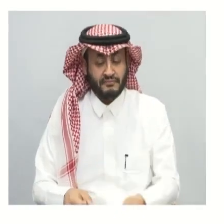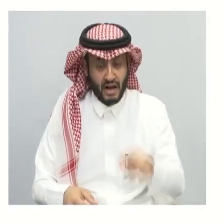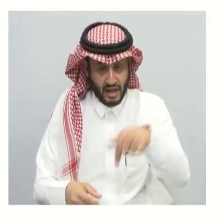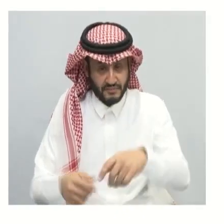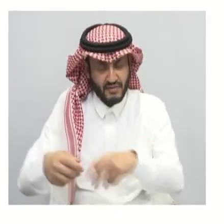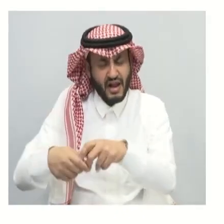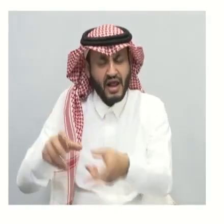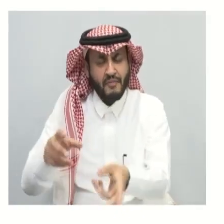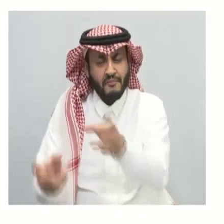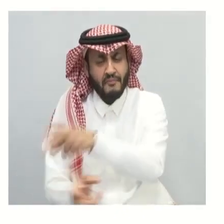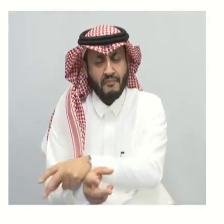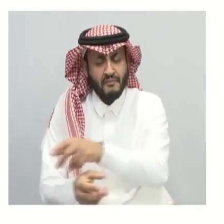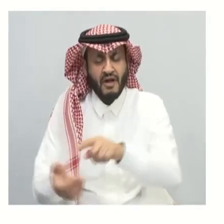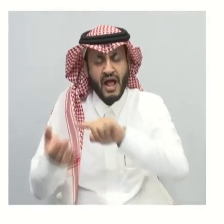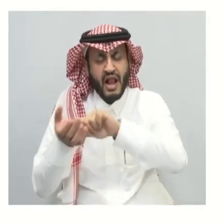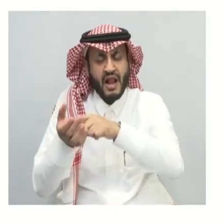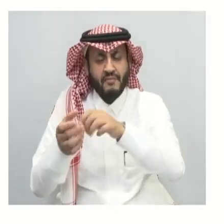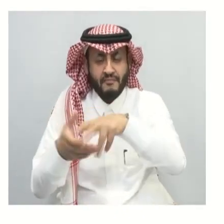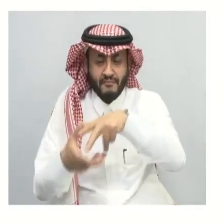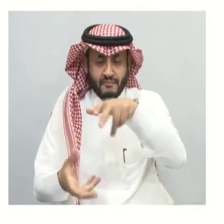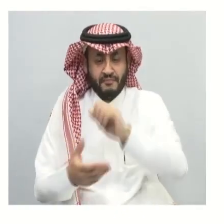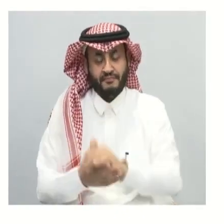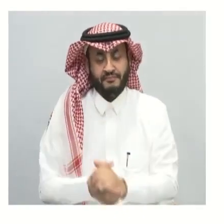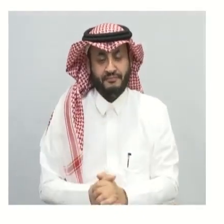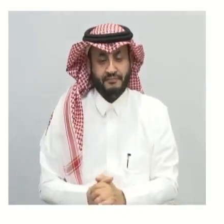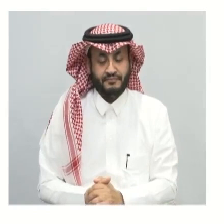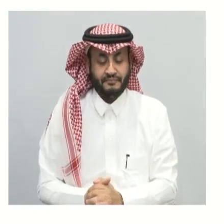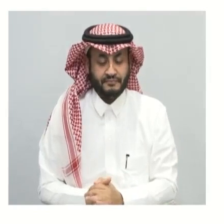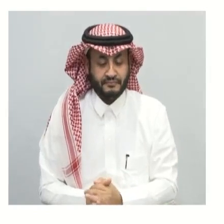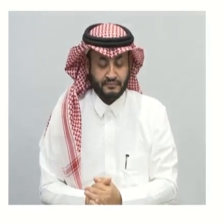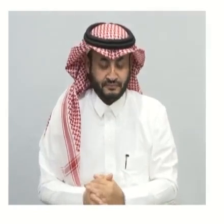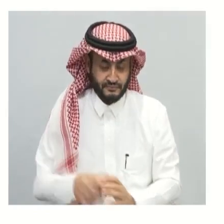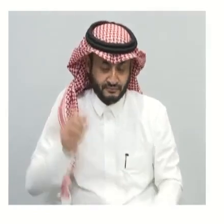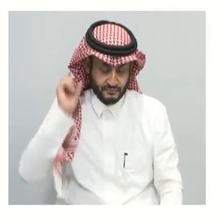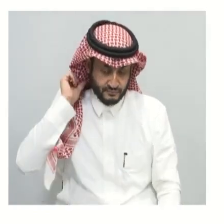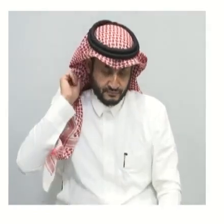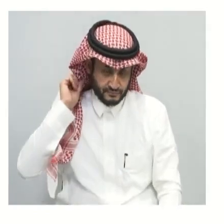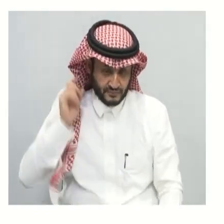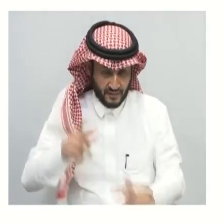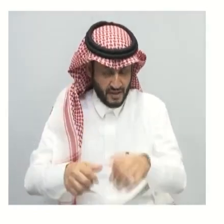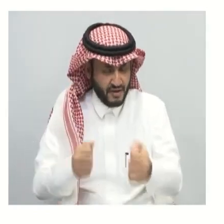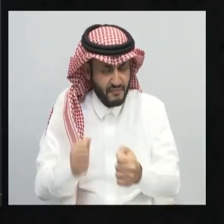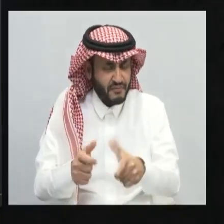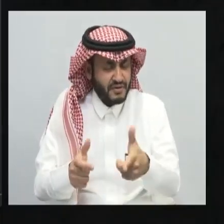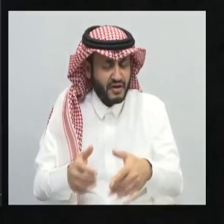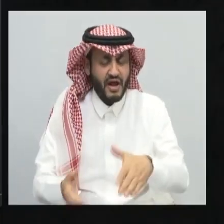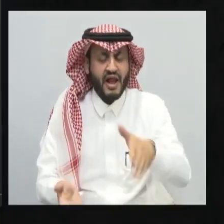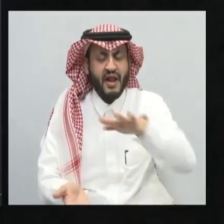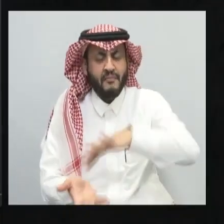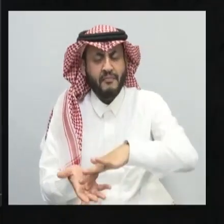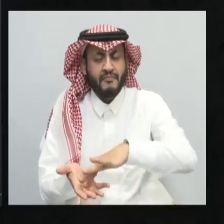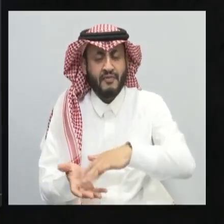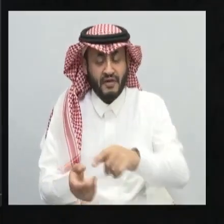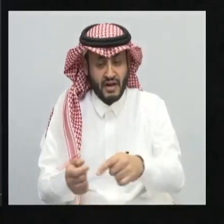be replaced or fixed. So need to be done. Something, there is a problem, it's flat. I had to do